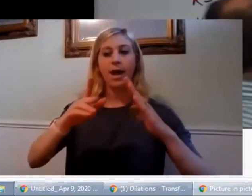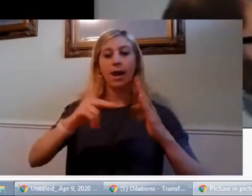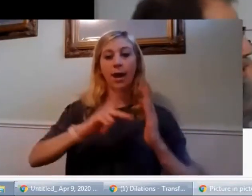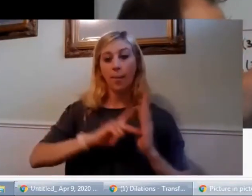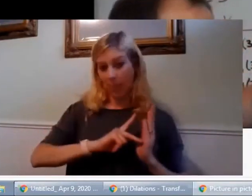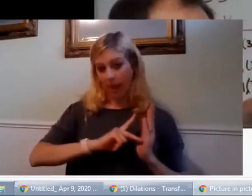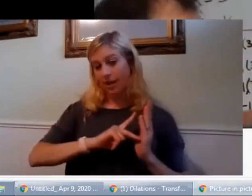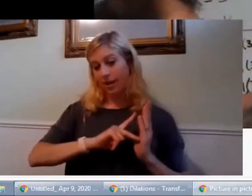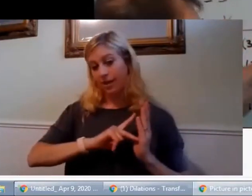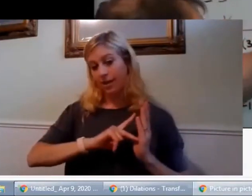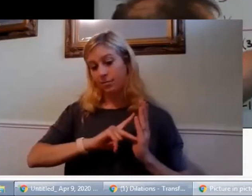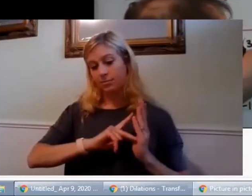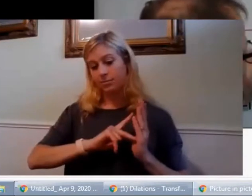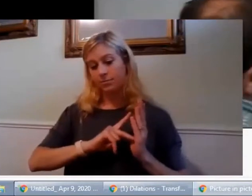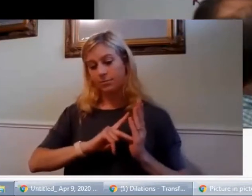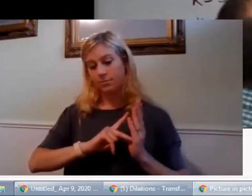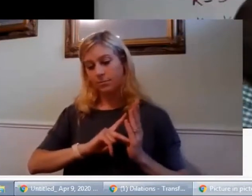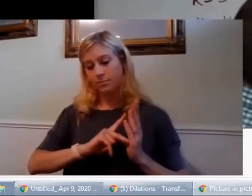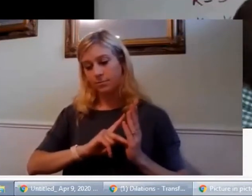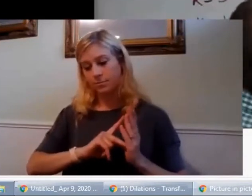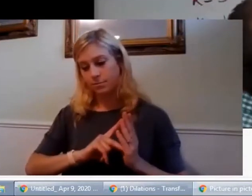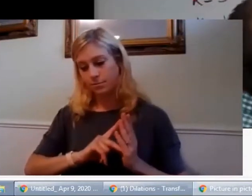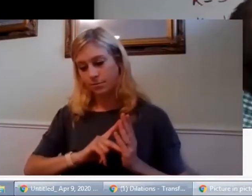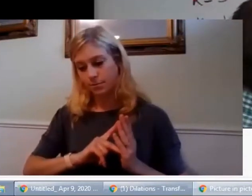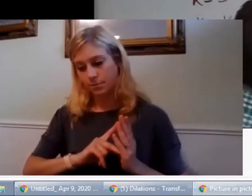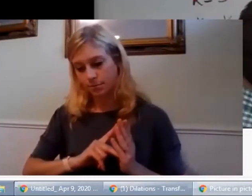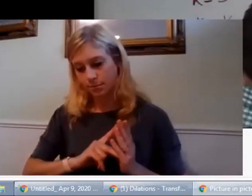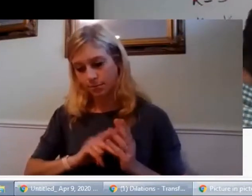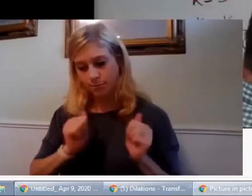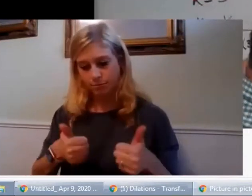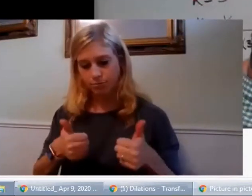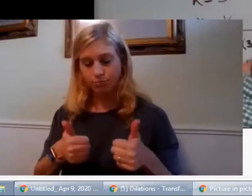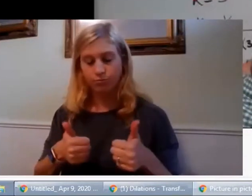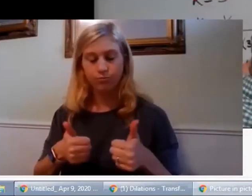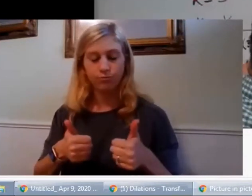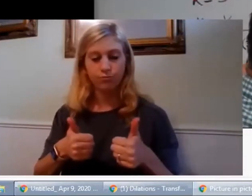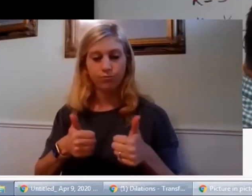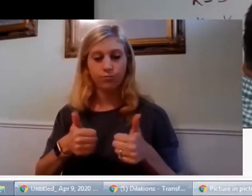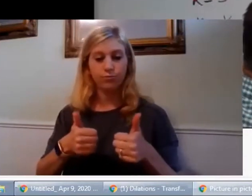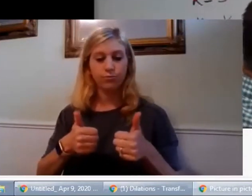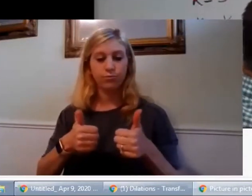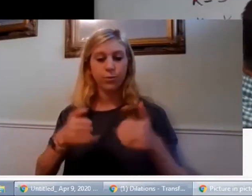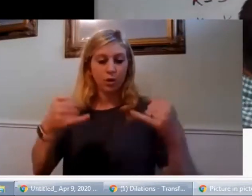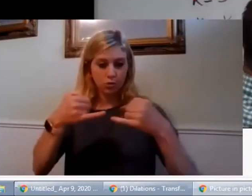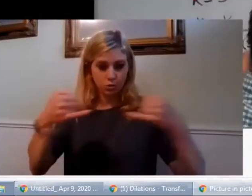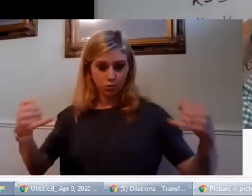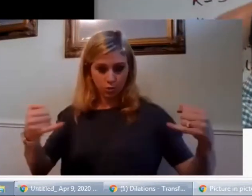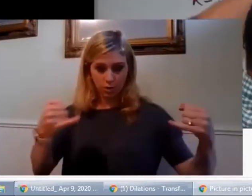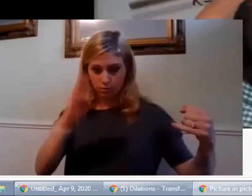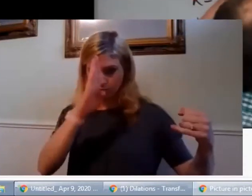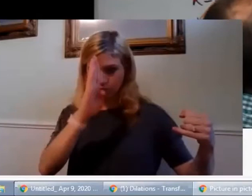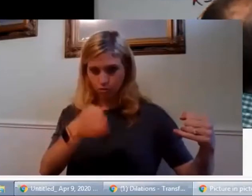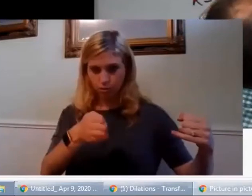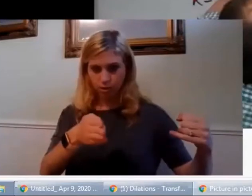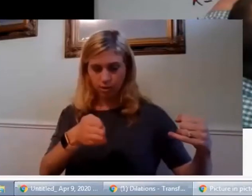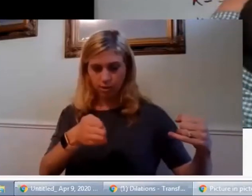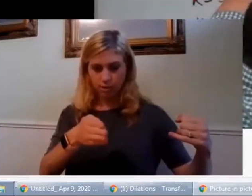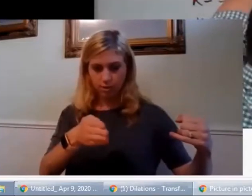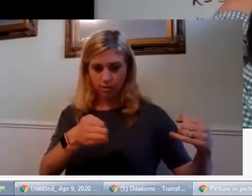And I got it. Okay, so straight edge here, just so you don't give your math teacher a heart attack. There's one